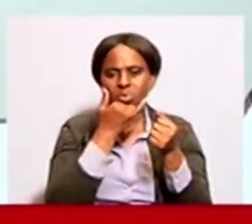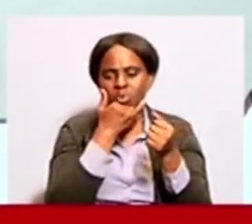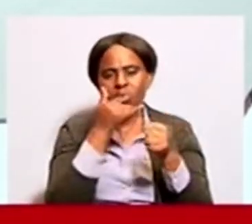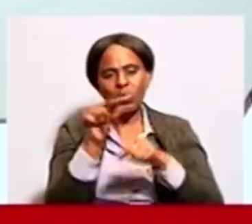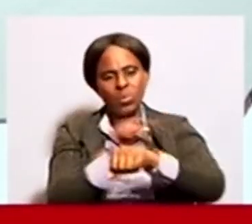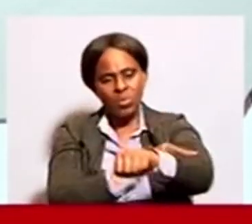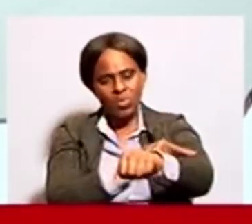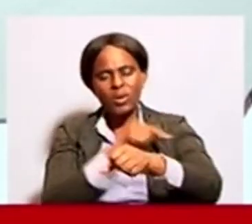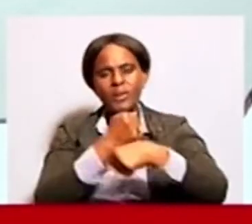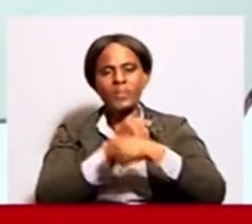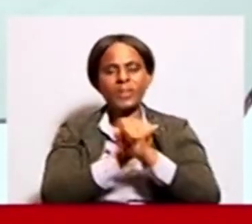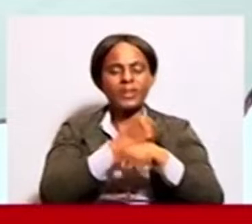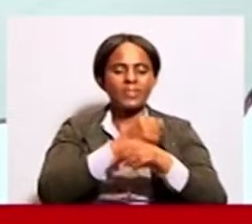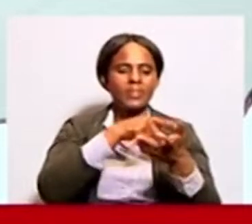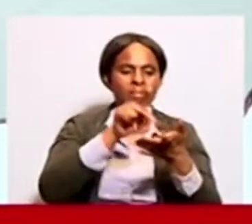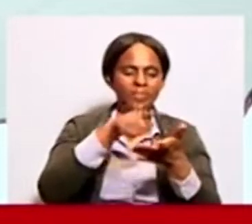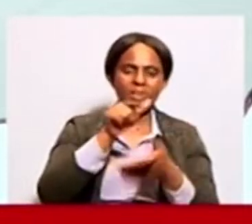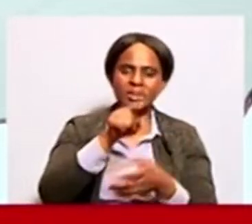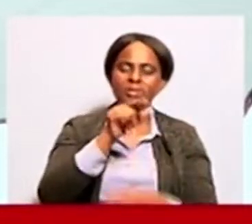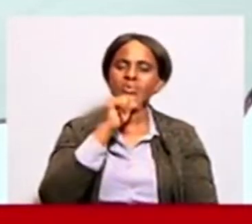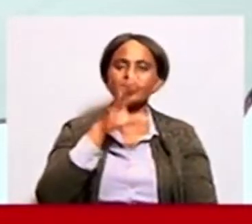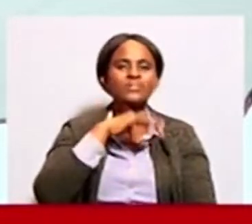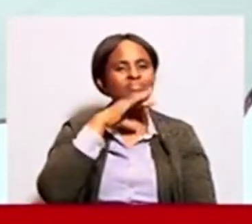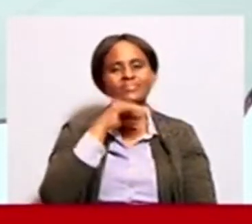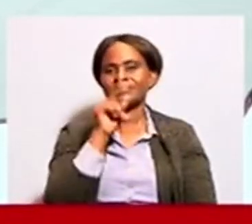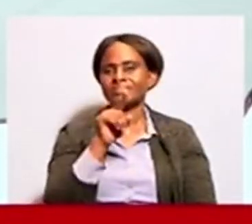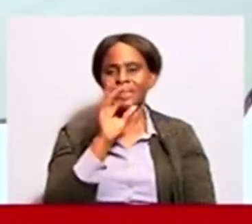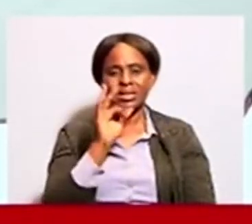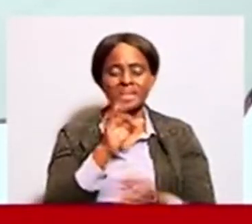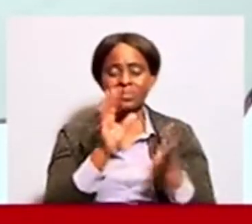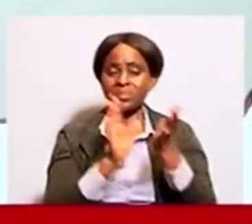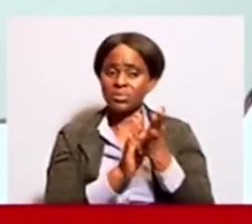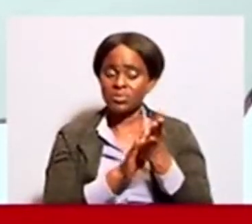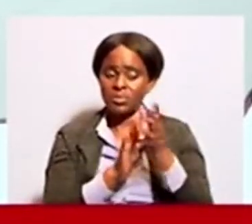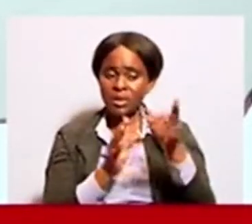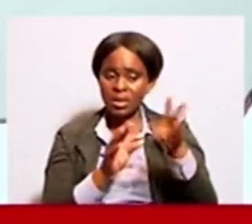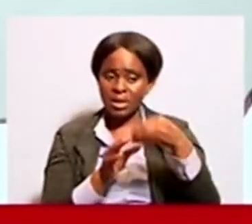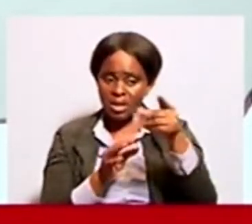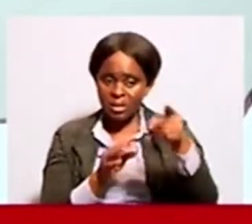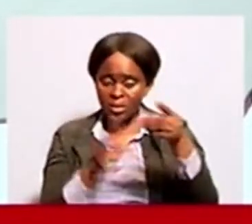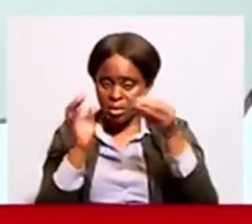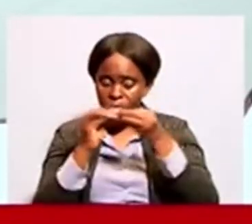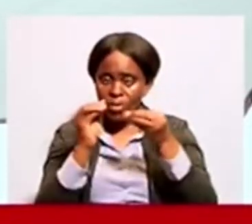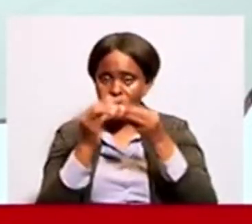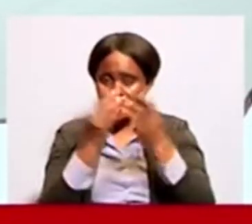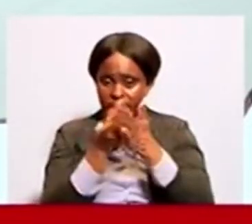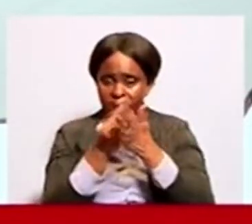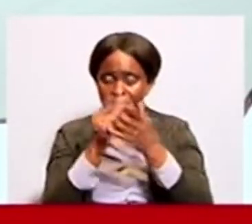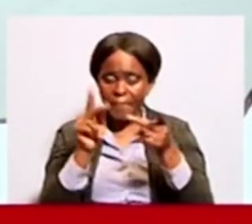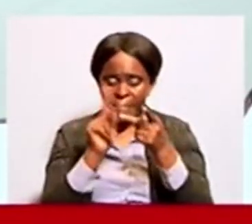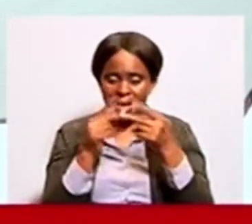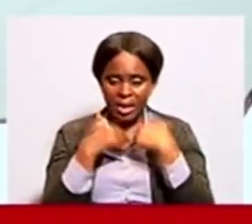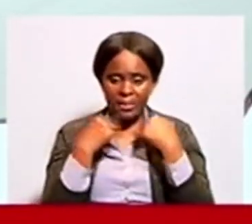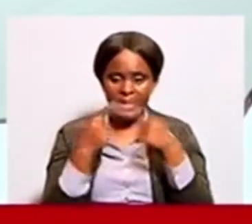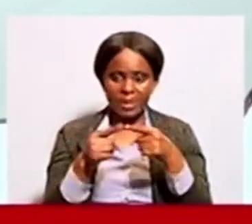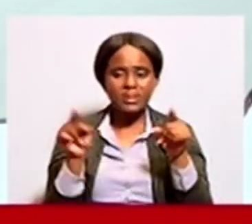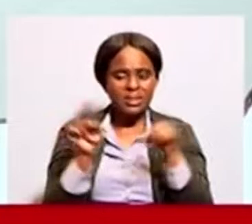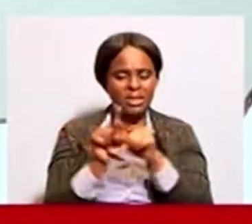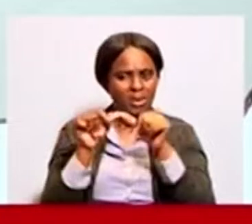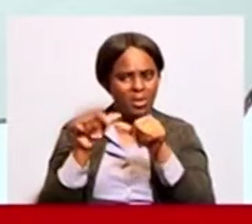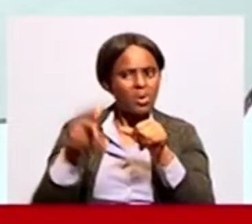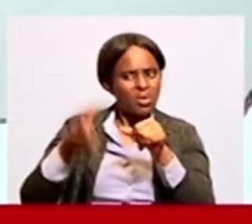making payments. That is not enough information. And if the school gives you more numbers like it has done, you will still go and